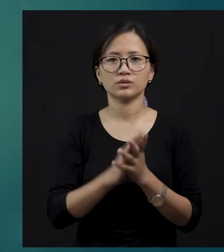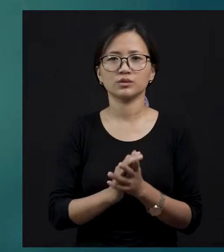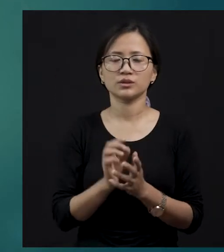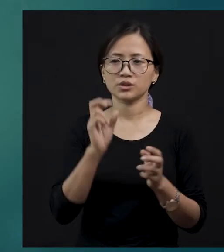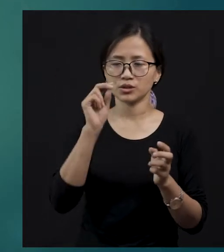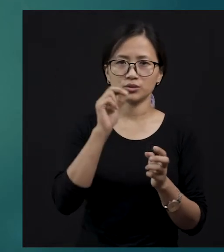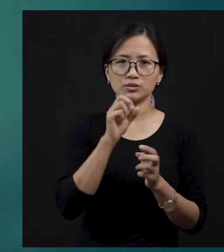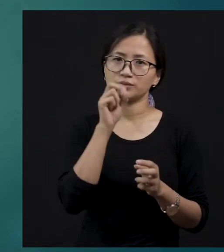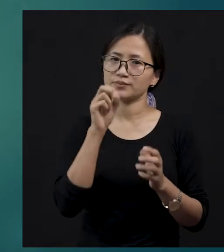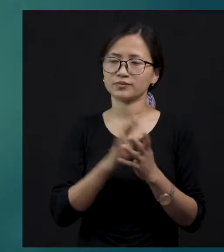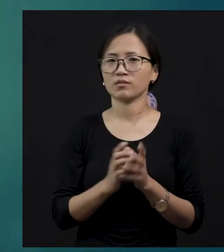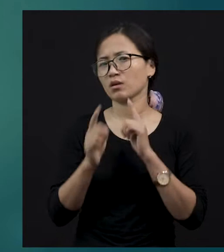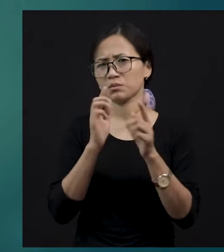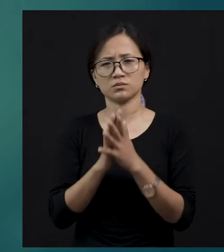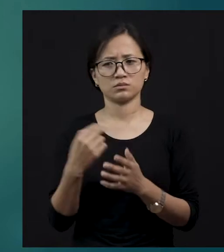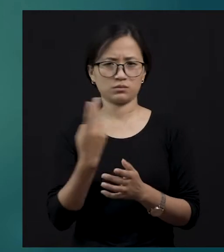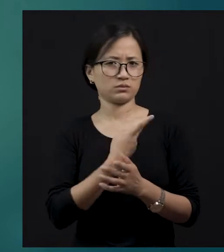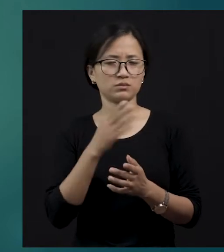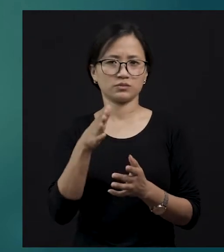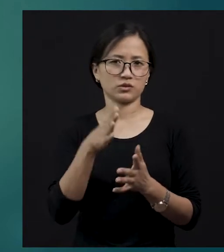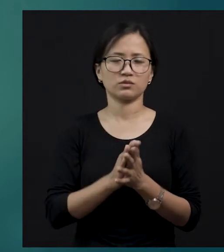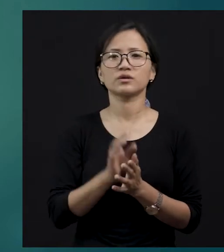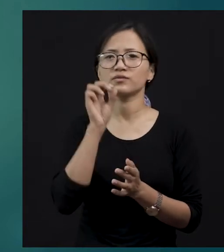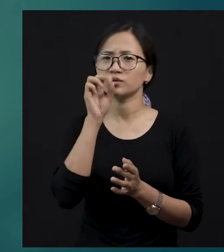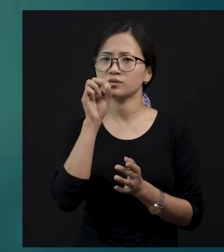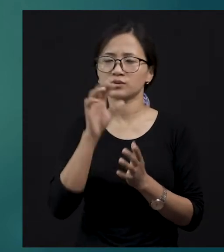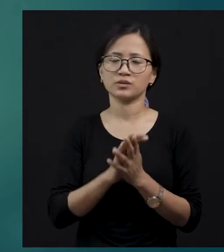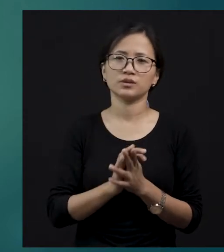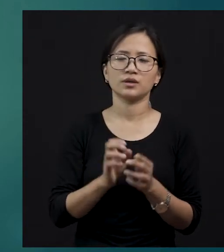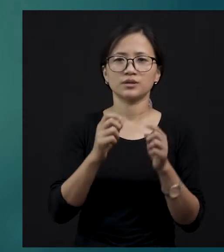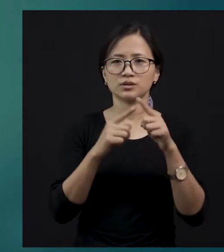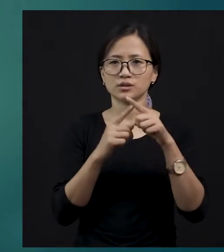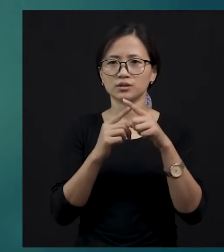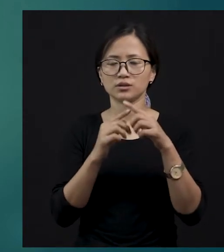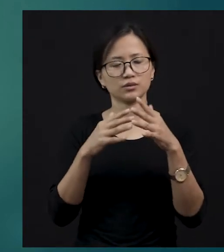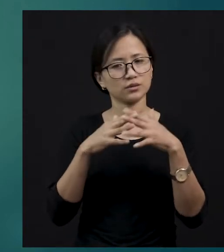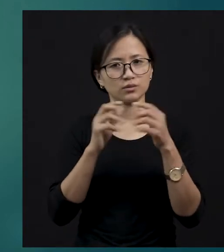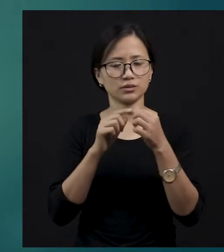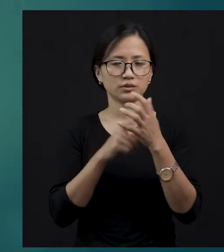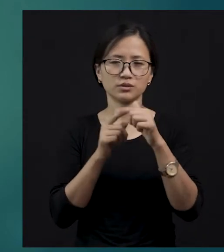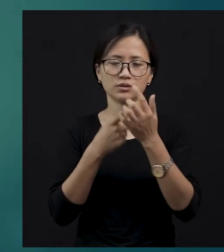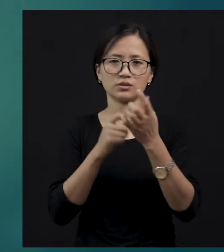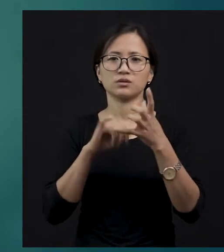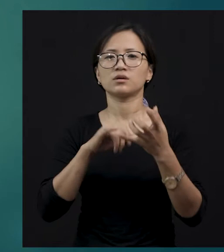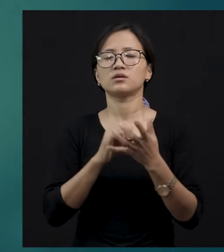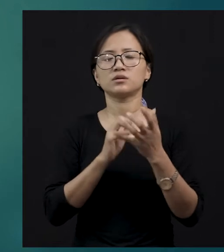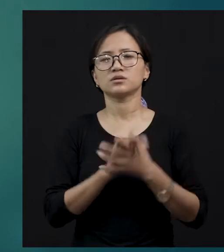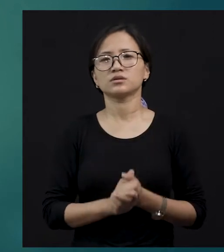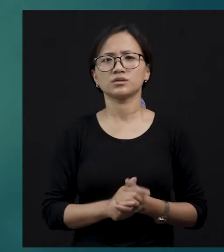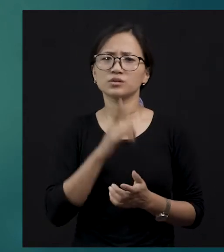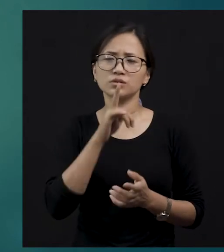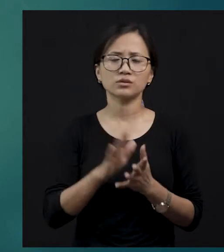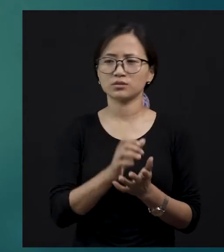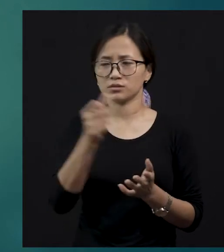by twittering. They cannot talk like us, so they have to twitter, right? And also they call out to each other. They make sure that